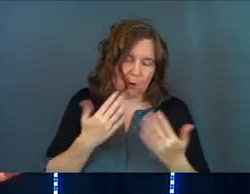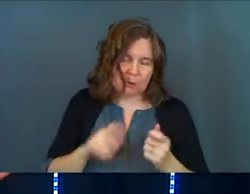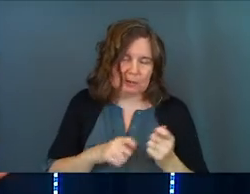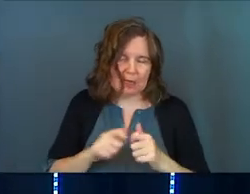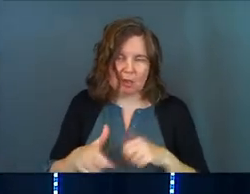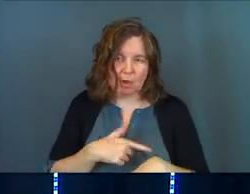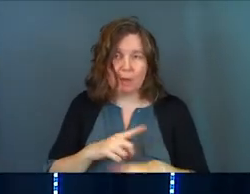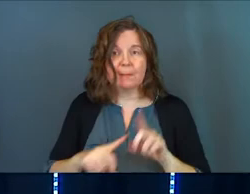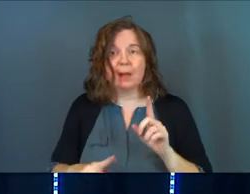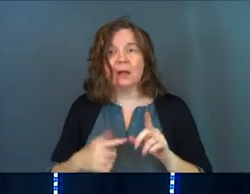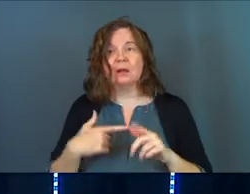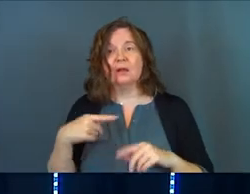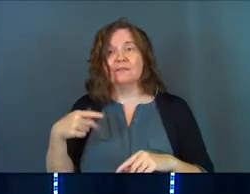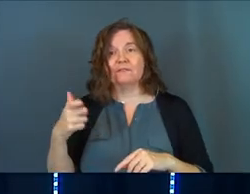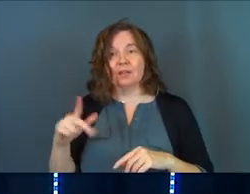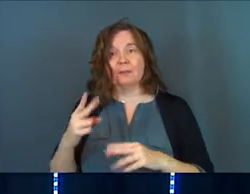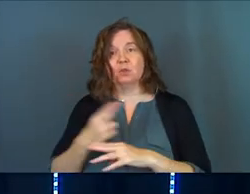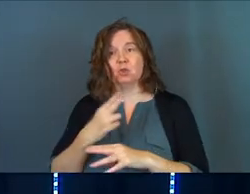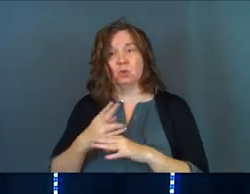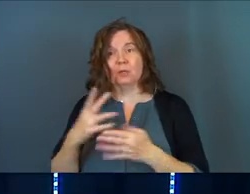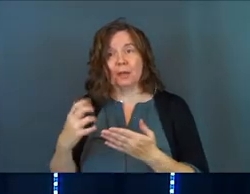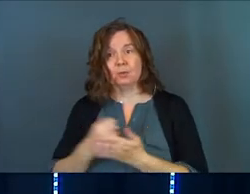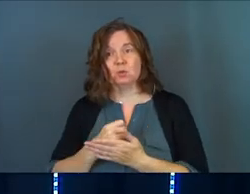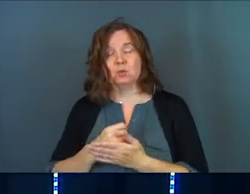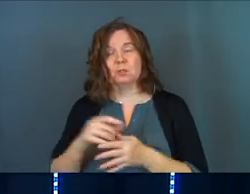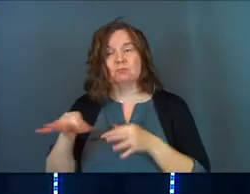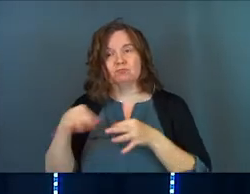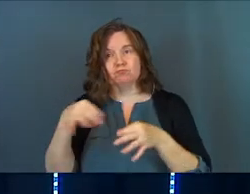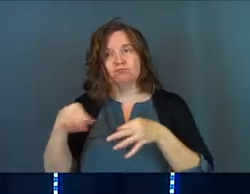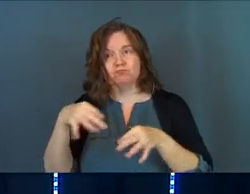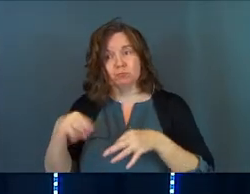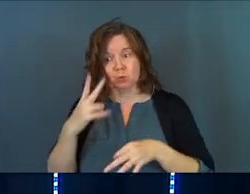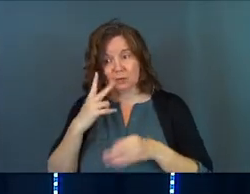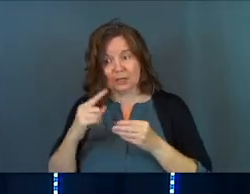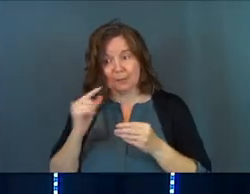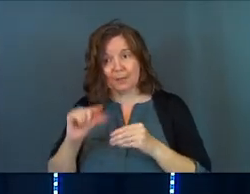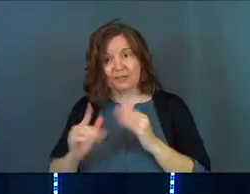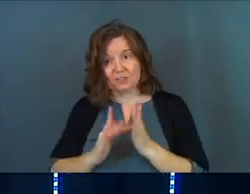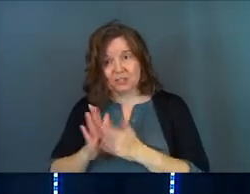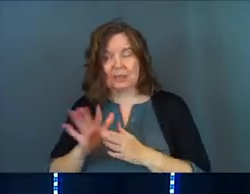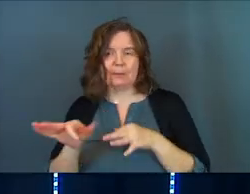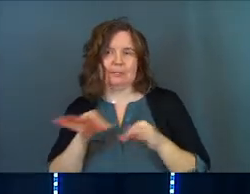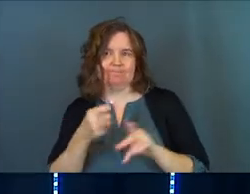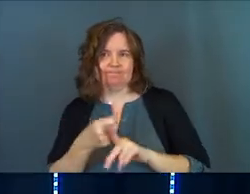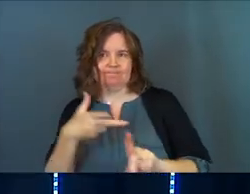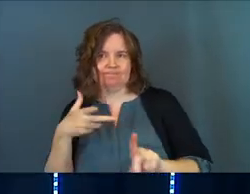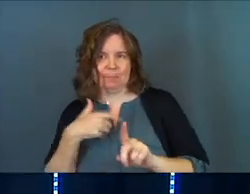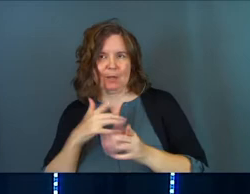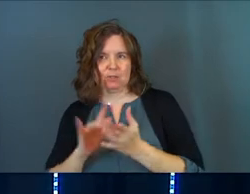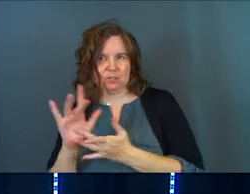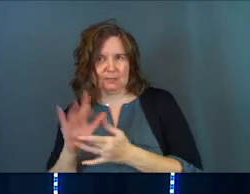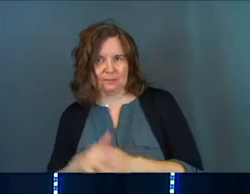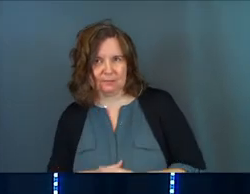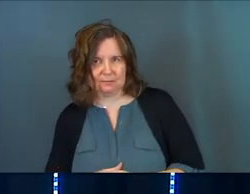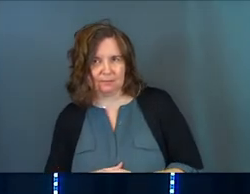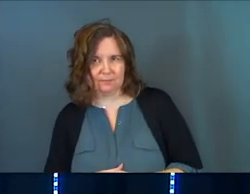know exactly how long it was. But Philip used the opportunity and said, you see a little bit of Jesus there? Let me tell you about Jesus.